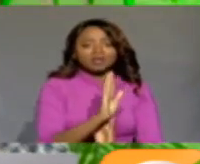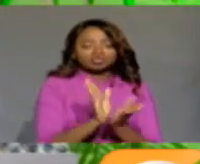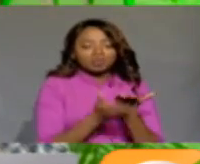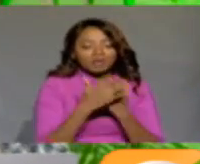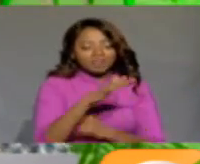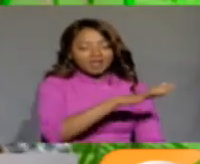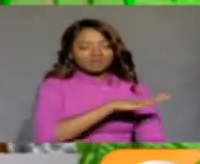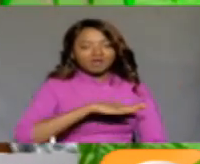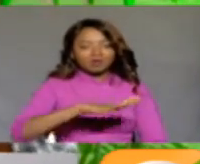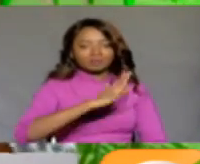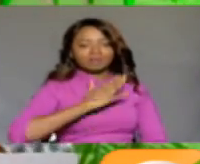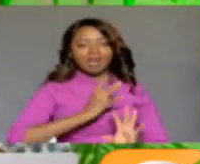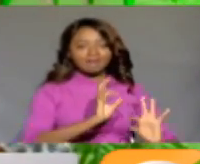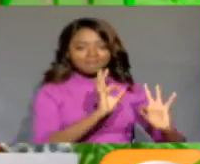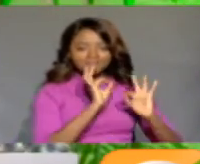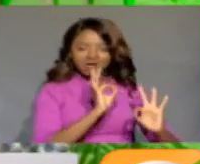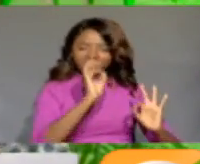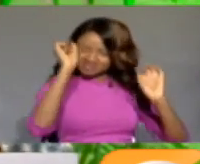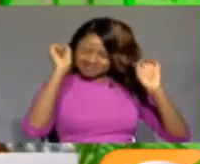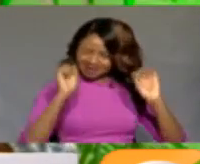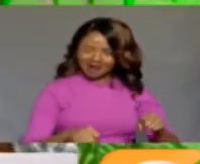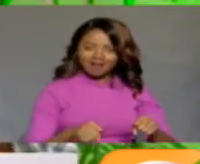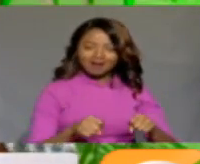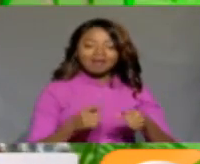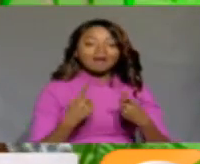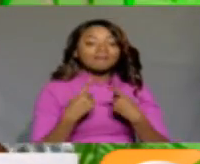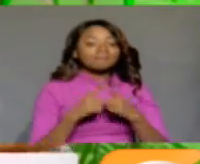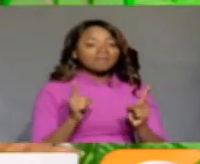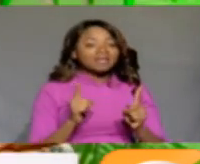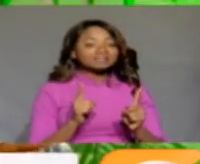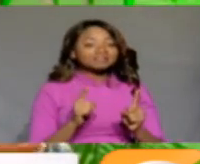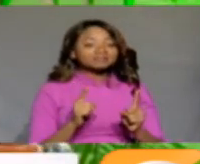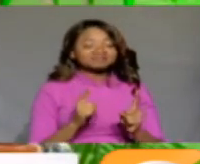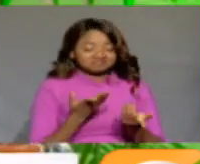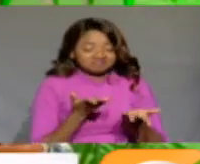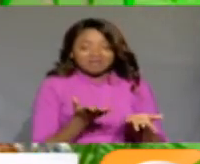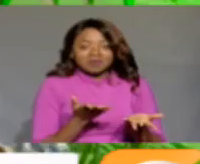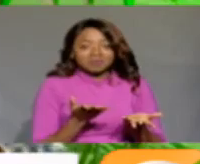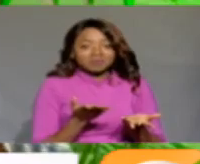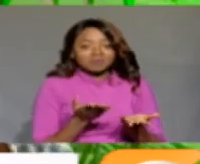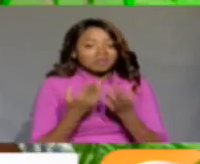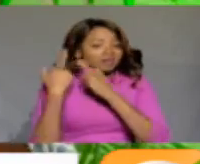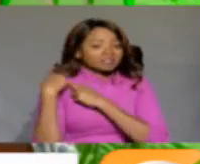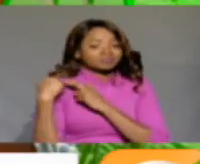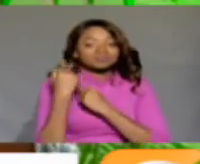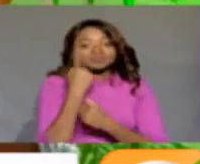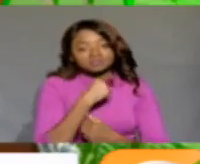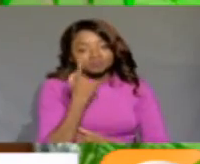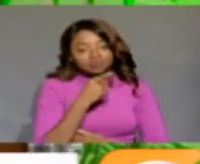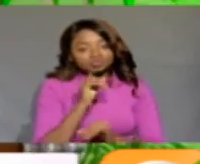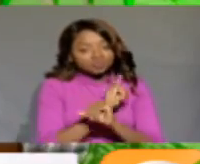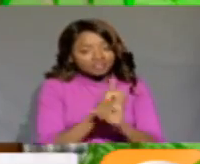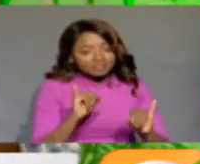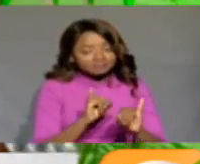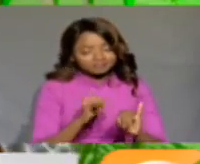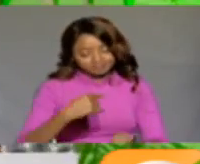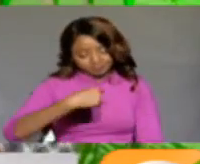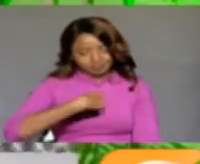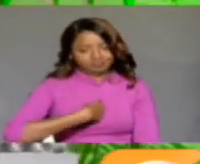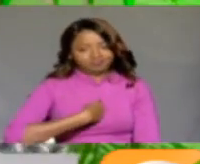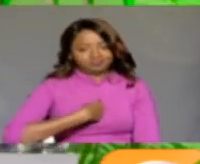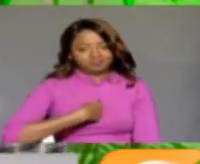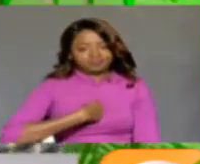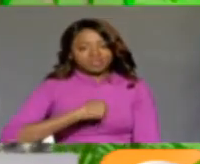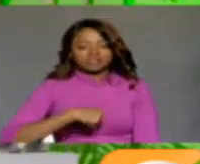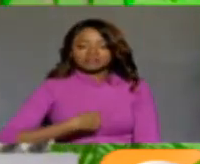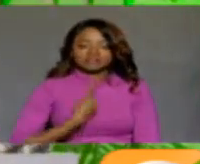is perfect. It can be perfect, but it's purely pegged on ourselves. Okay. And that takes me back to the